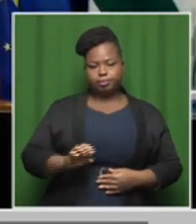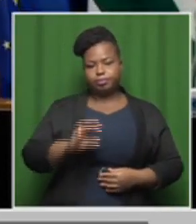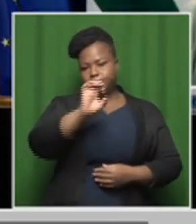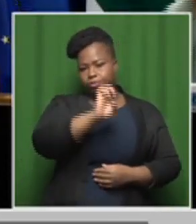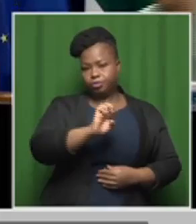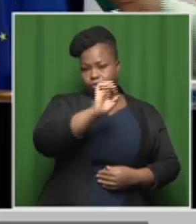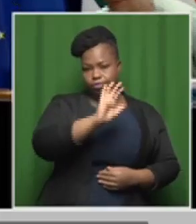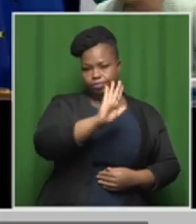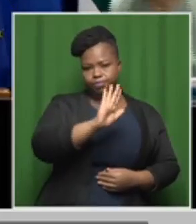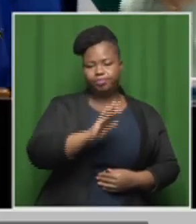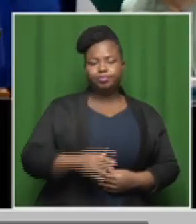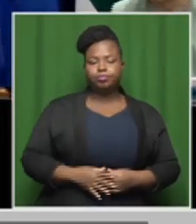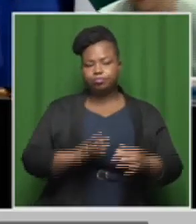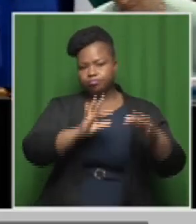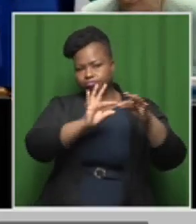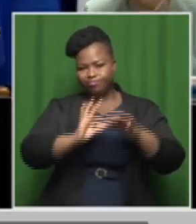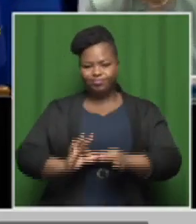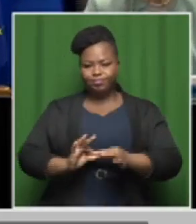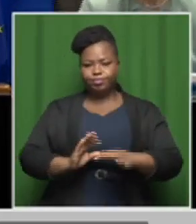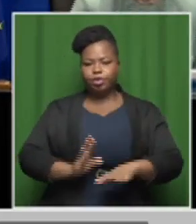to cement their ties and